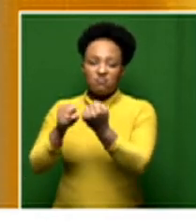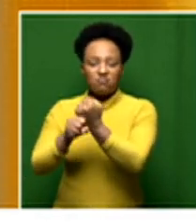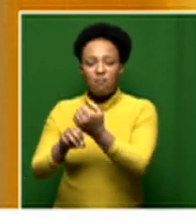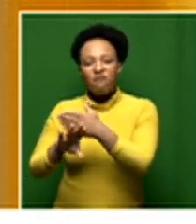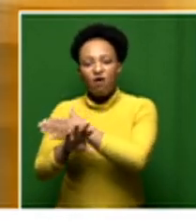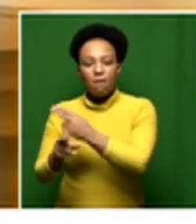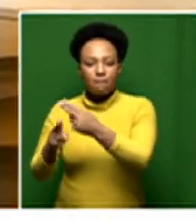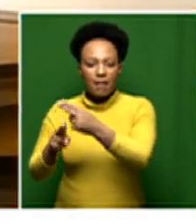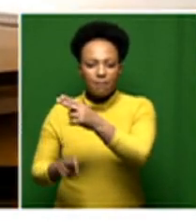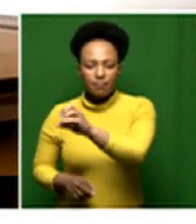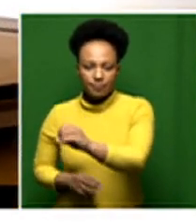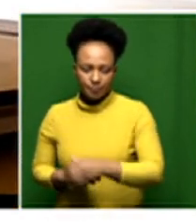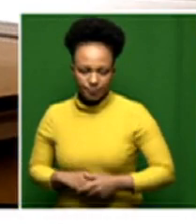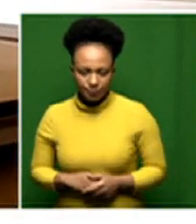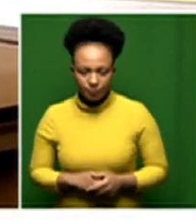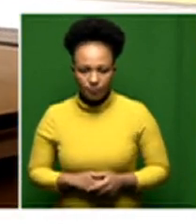to the